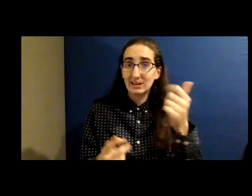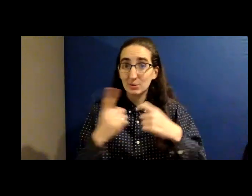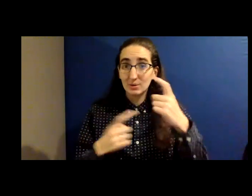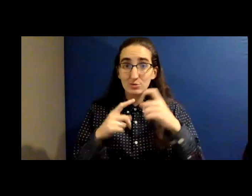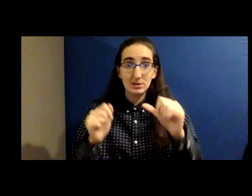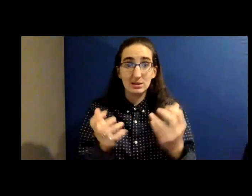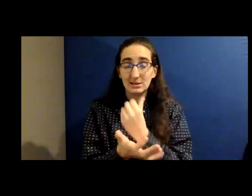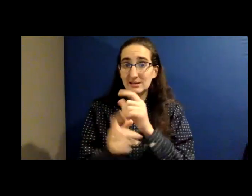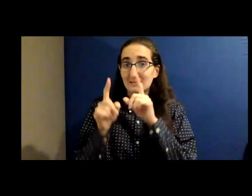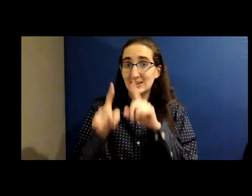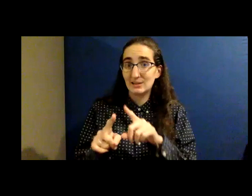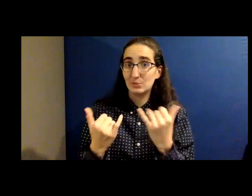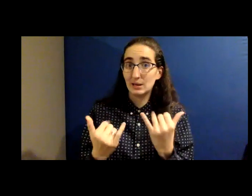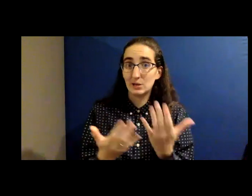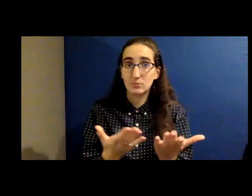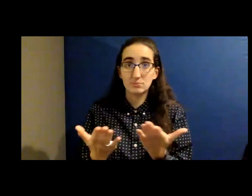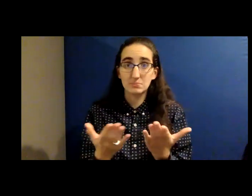can answer those.